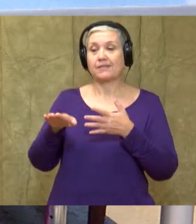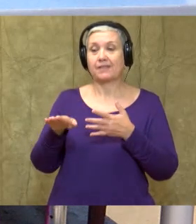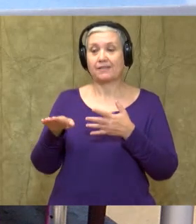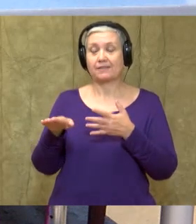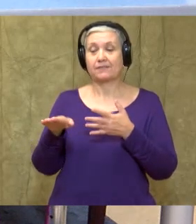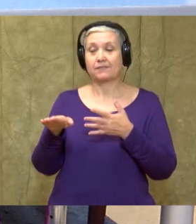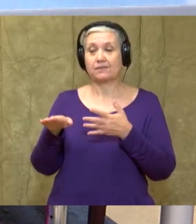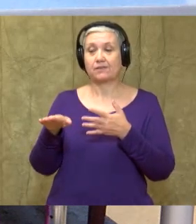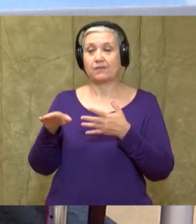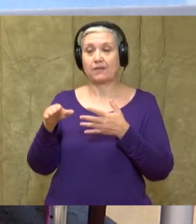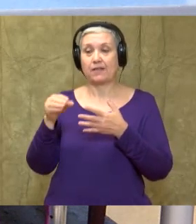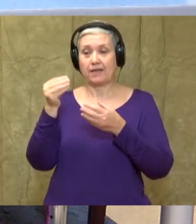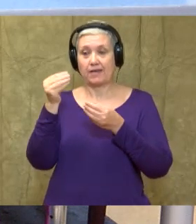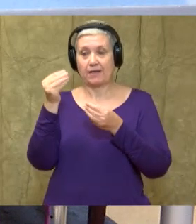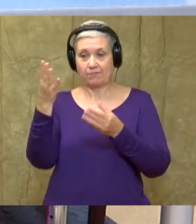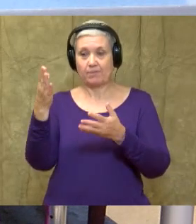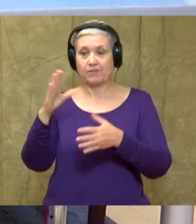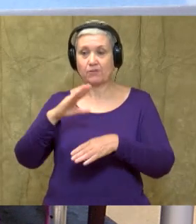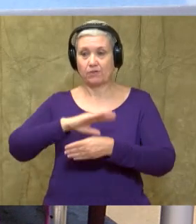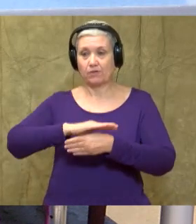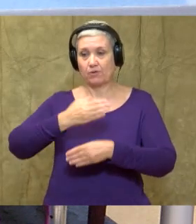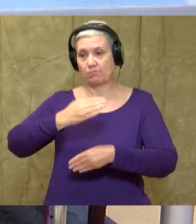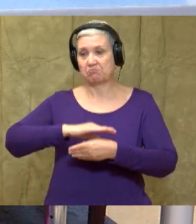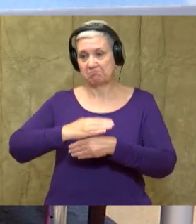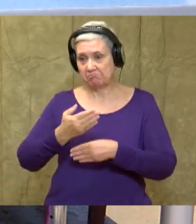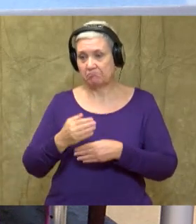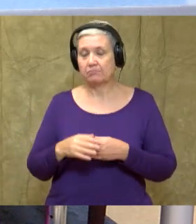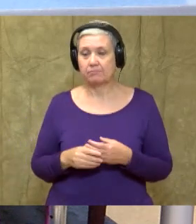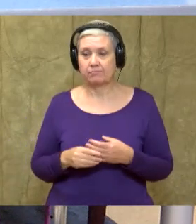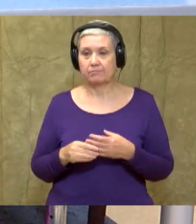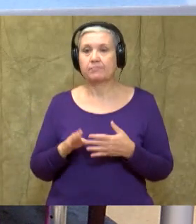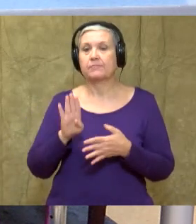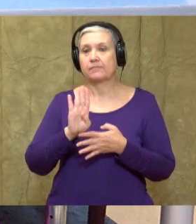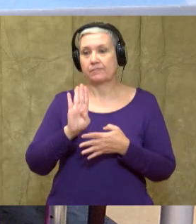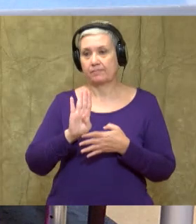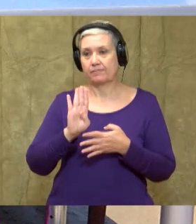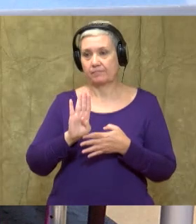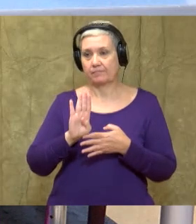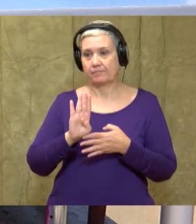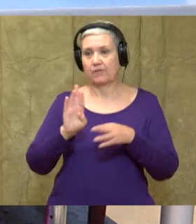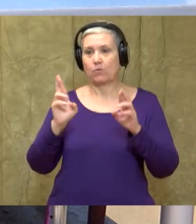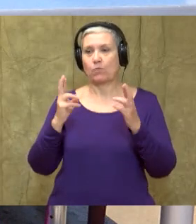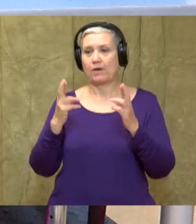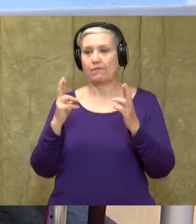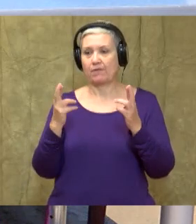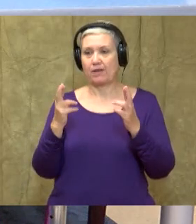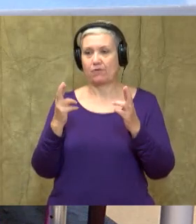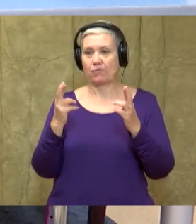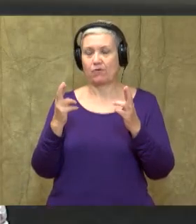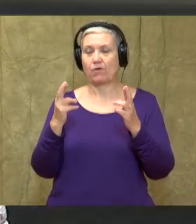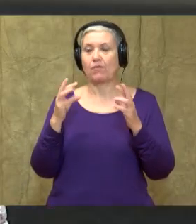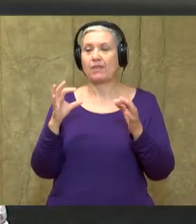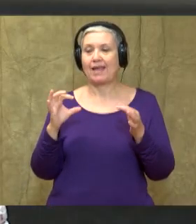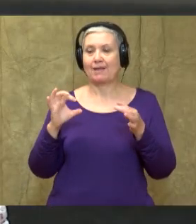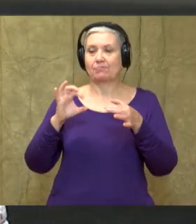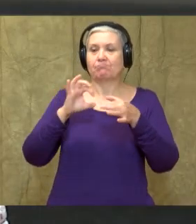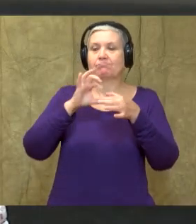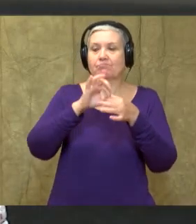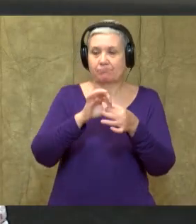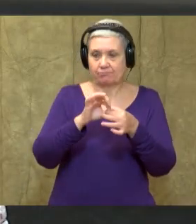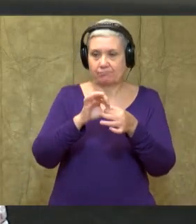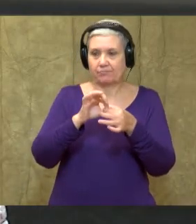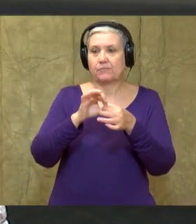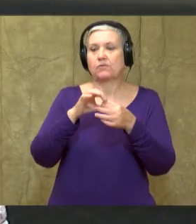of the dog that the dog is wearing. And so that answer would be B, a refrigerator syncing your grocery list to your phone